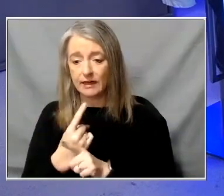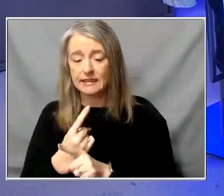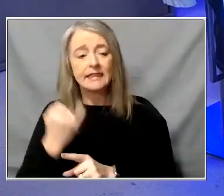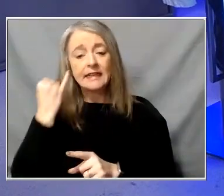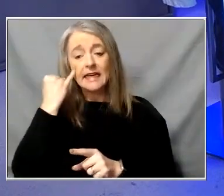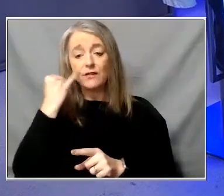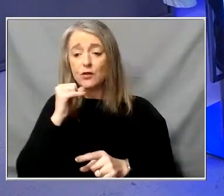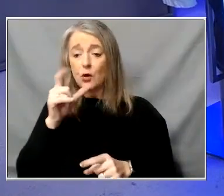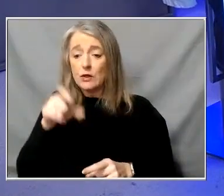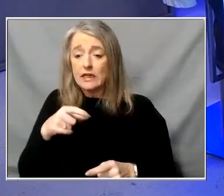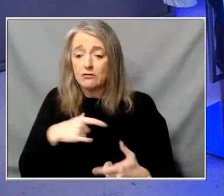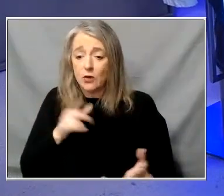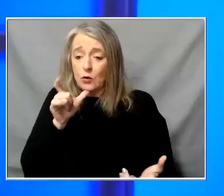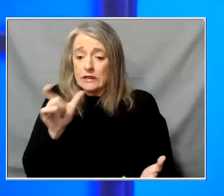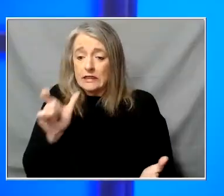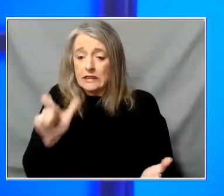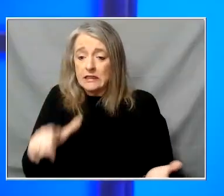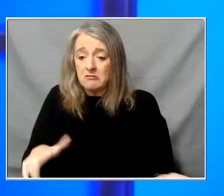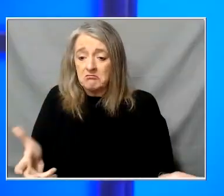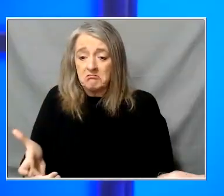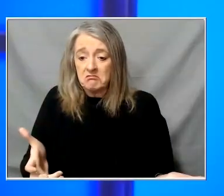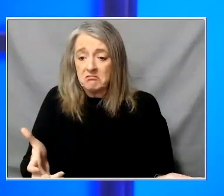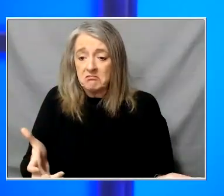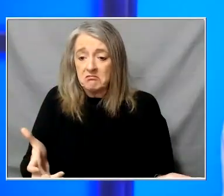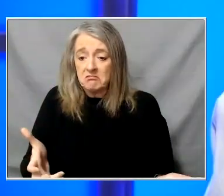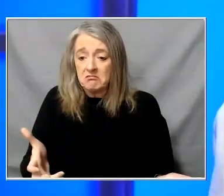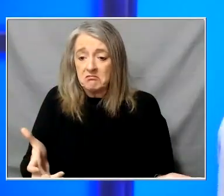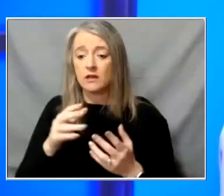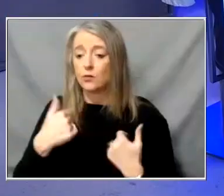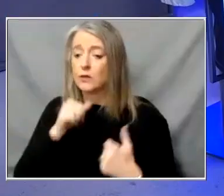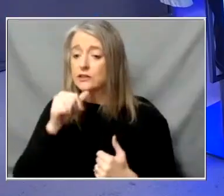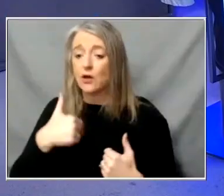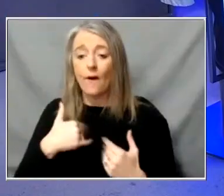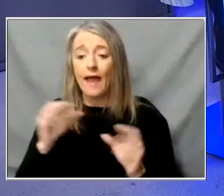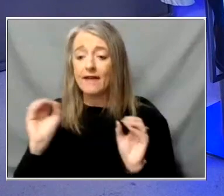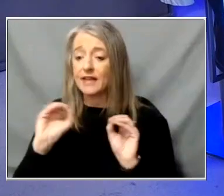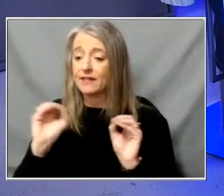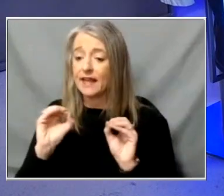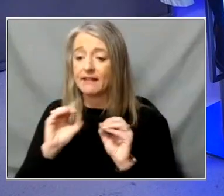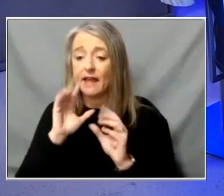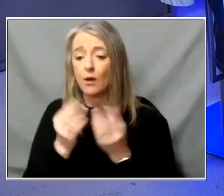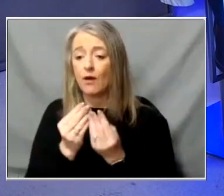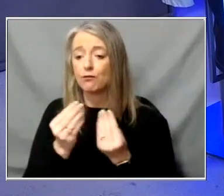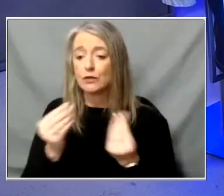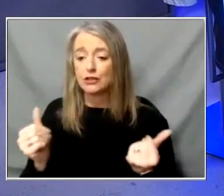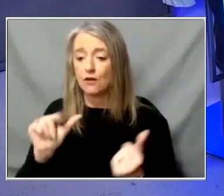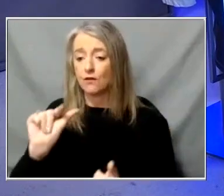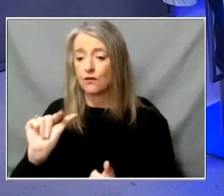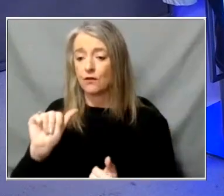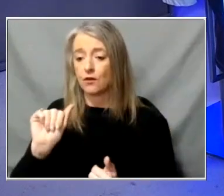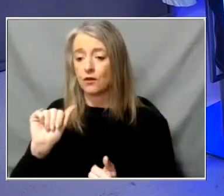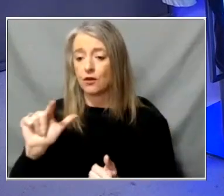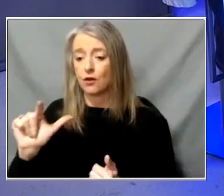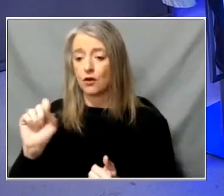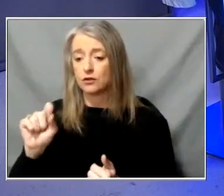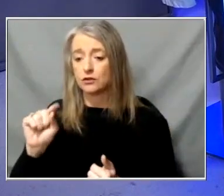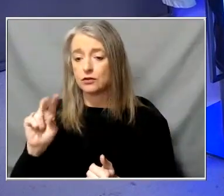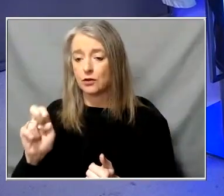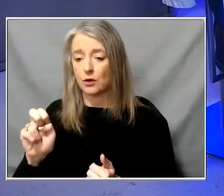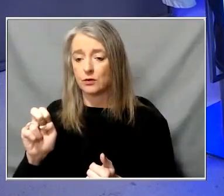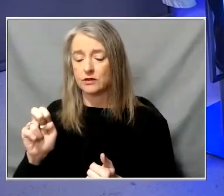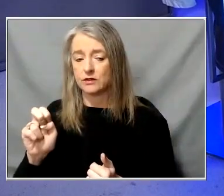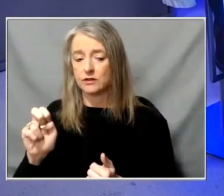associated with eating a meal, and for most of the meals that we have, they have some content of fat. We all need some fat as much as it gets a bad